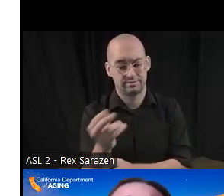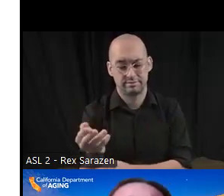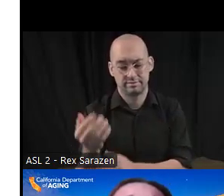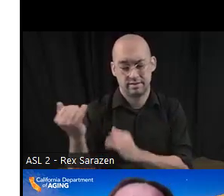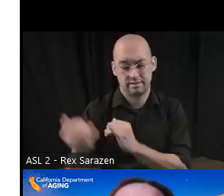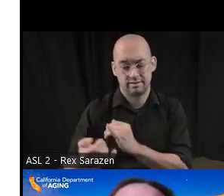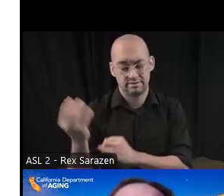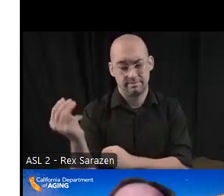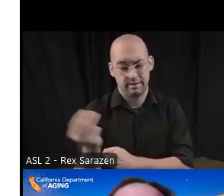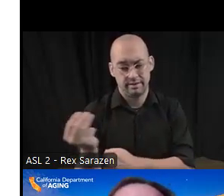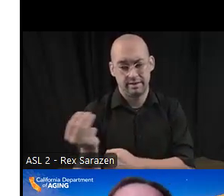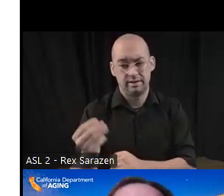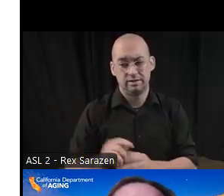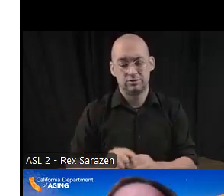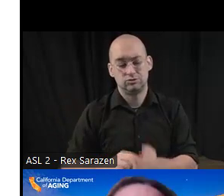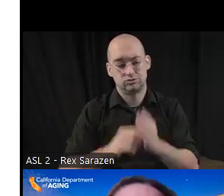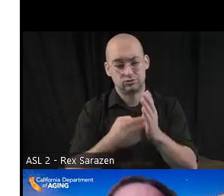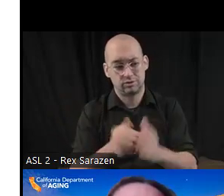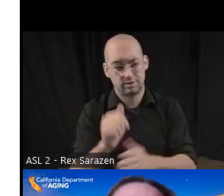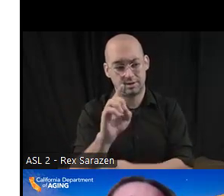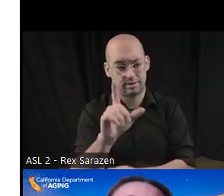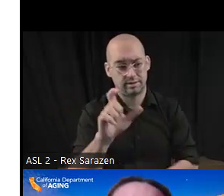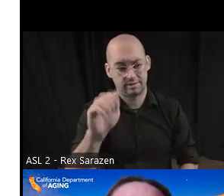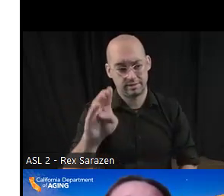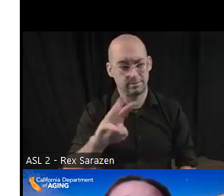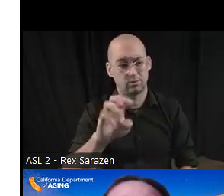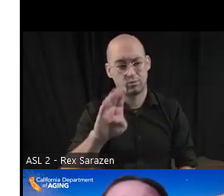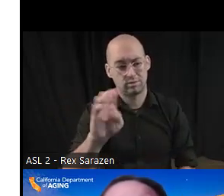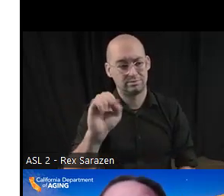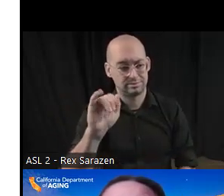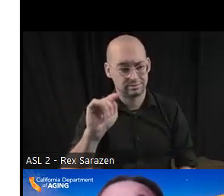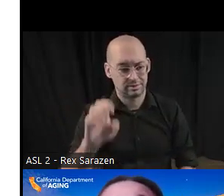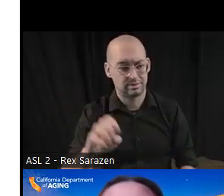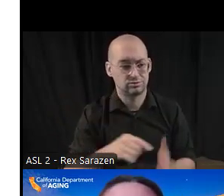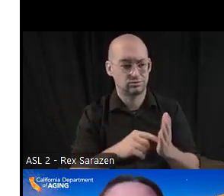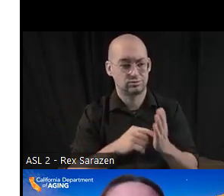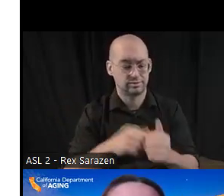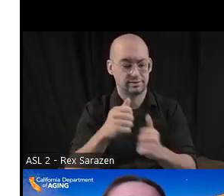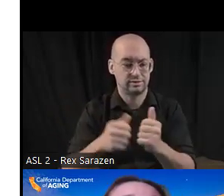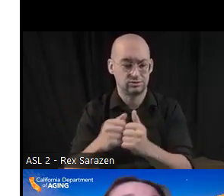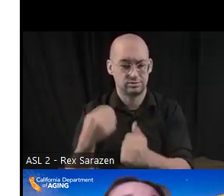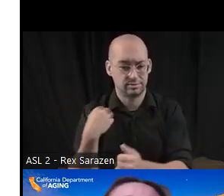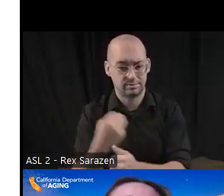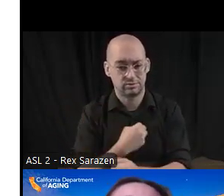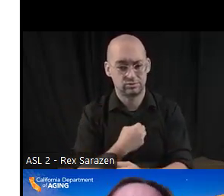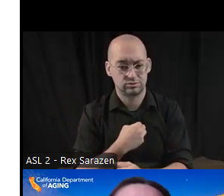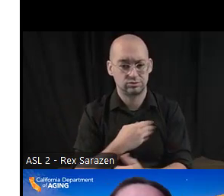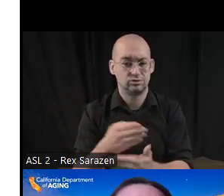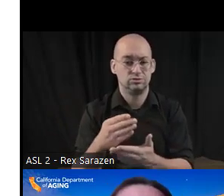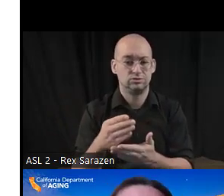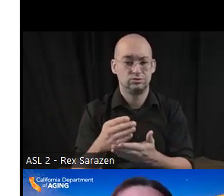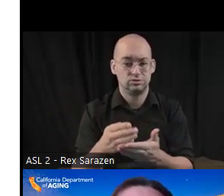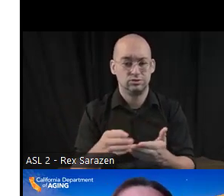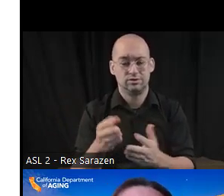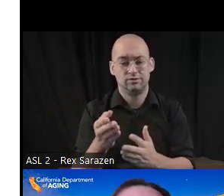And we also launched the AdLib webpage where we feature each of the members and a short bio. And then